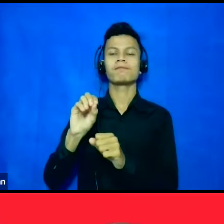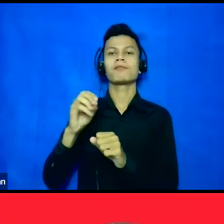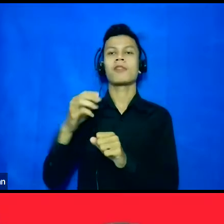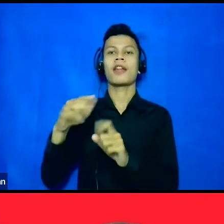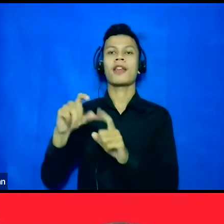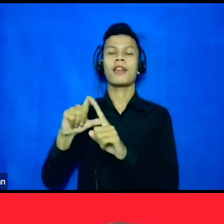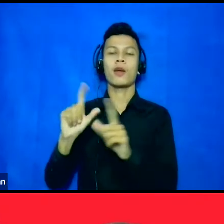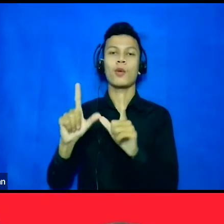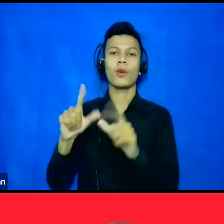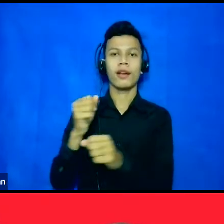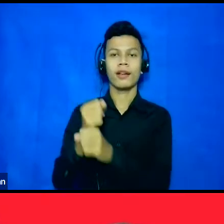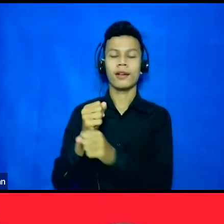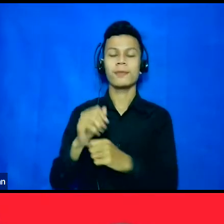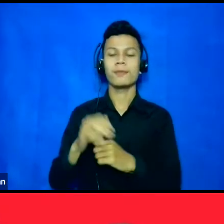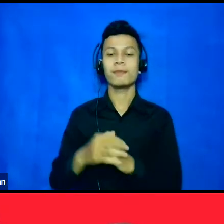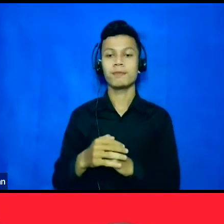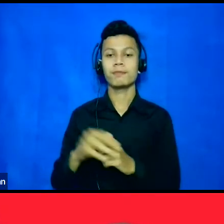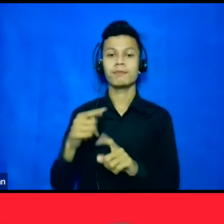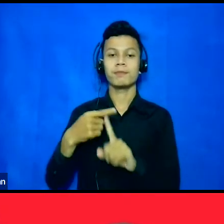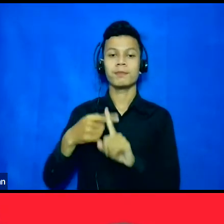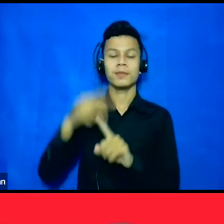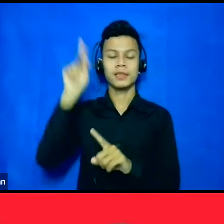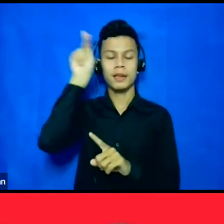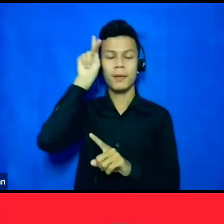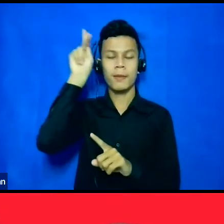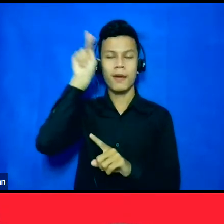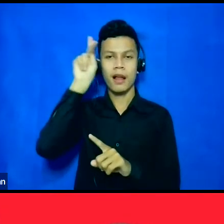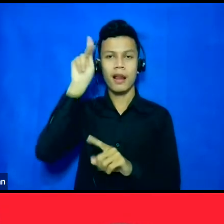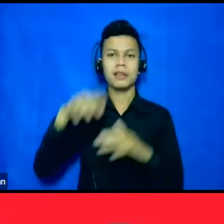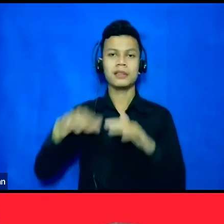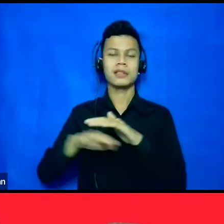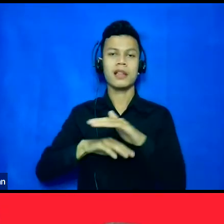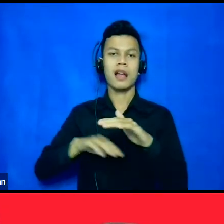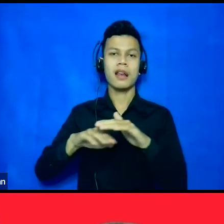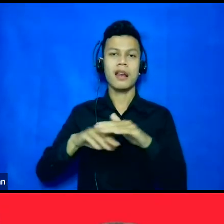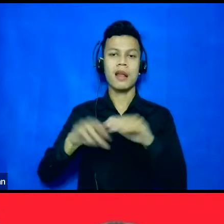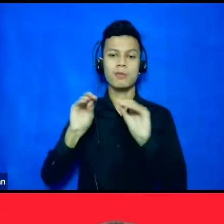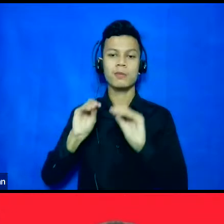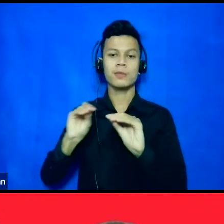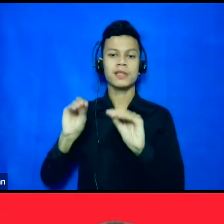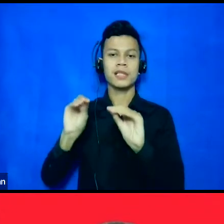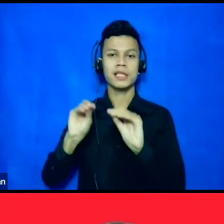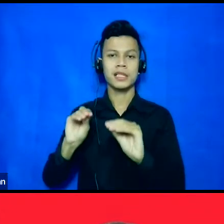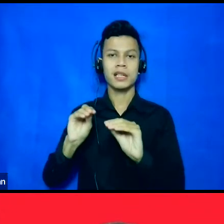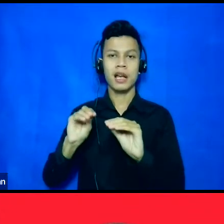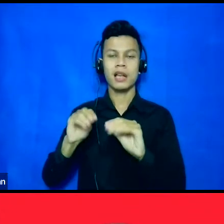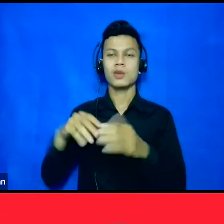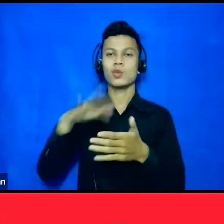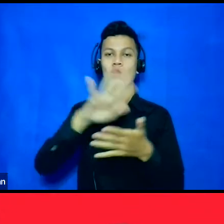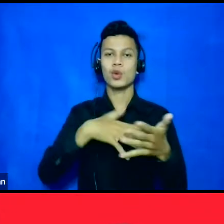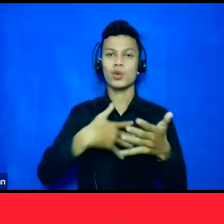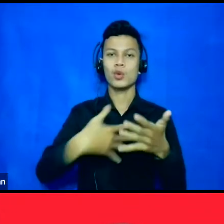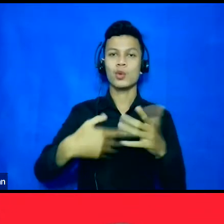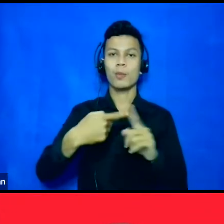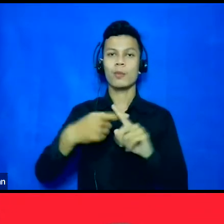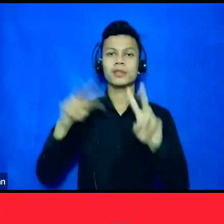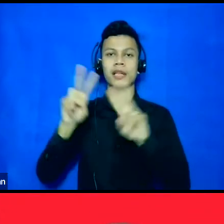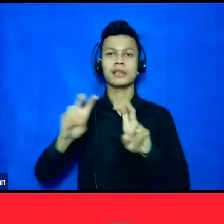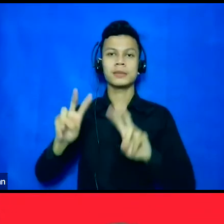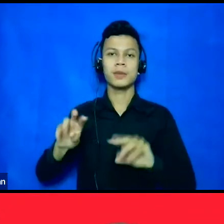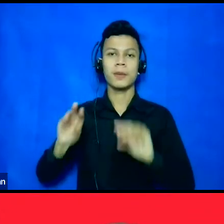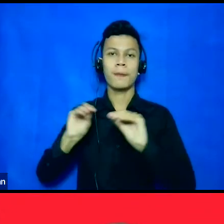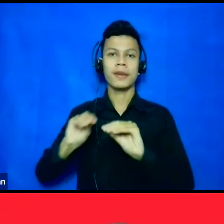of Education Standards, Curriculum and Assessments from the Ministry of Education, Culture, Research